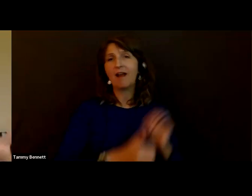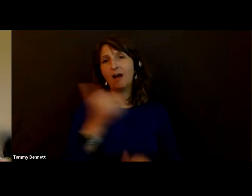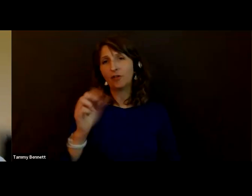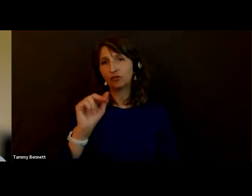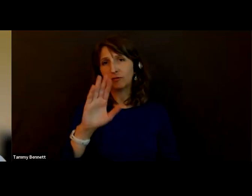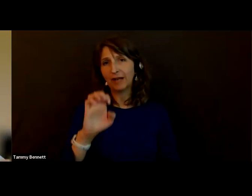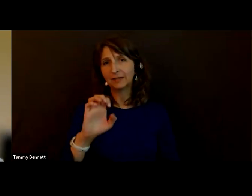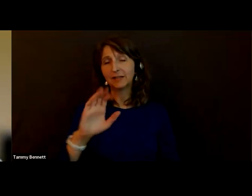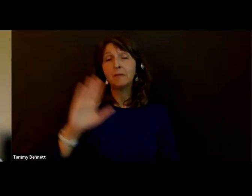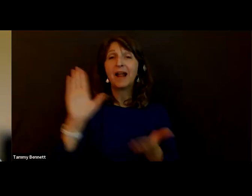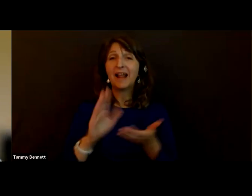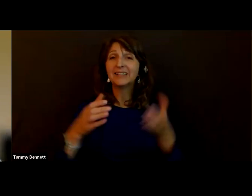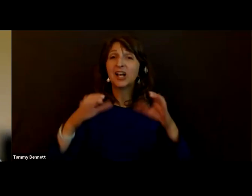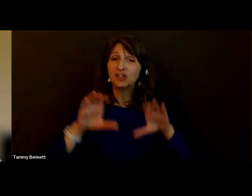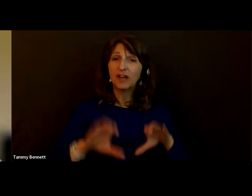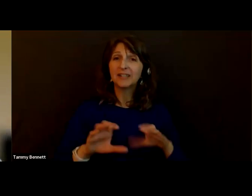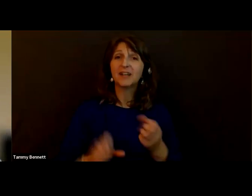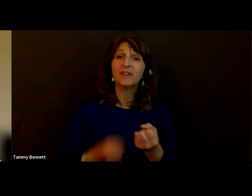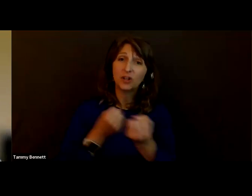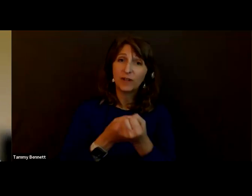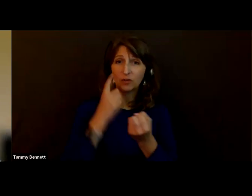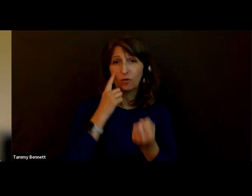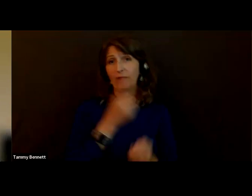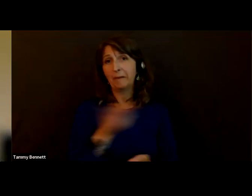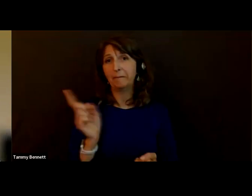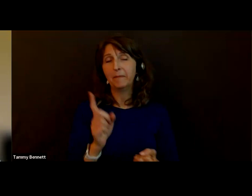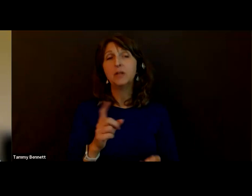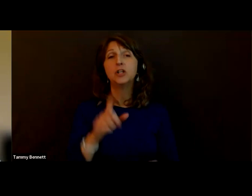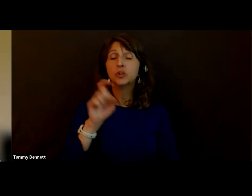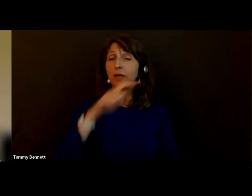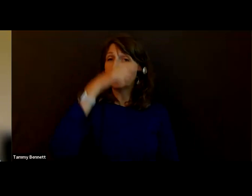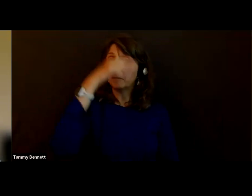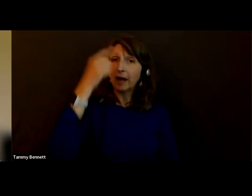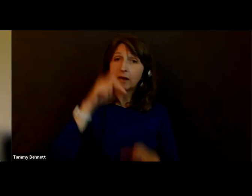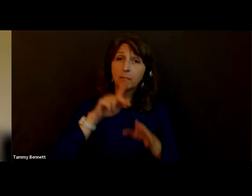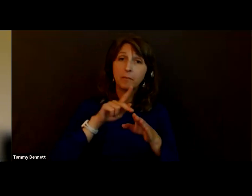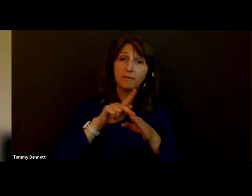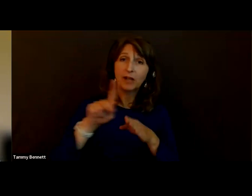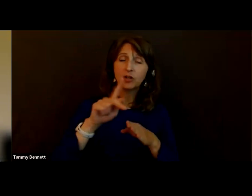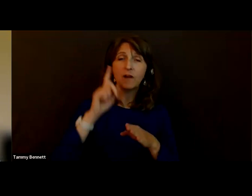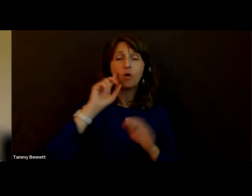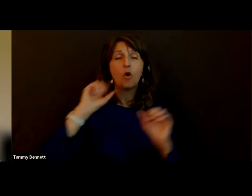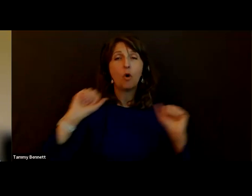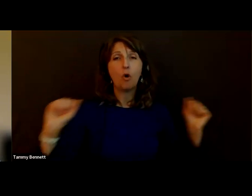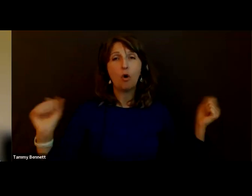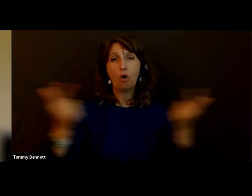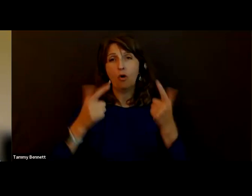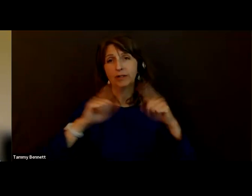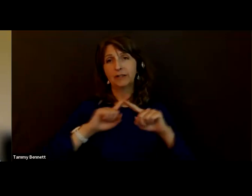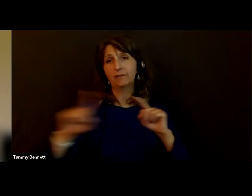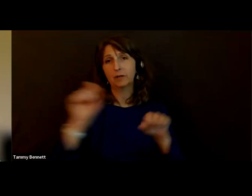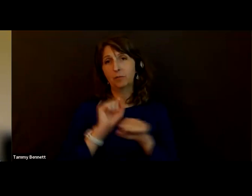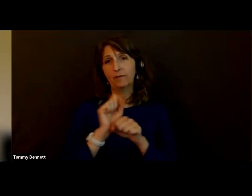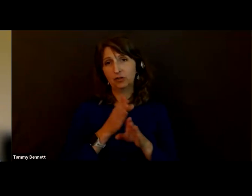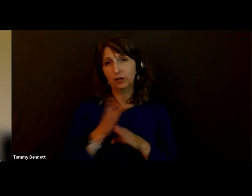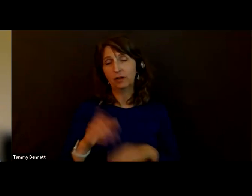So we need Black professionals in every aspect of education, not just in psychology. We need them for mental health. We need them for social work. We